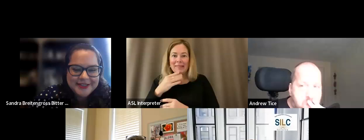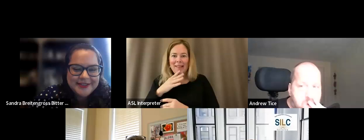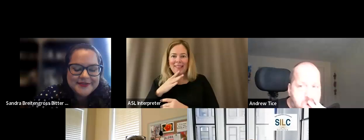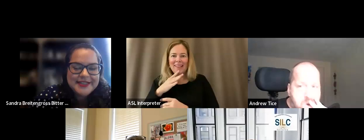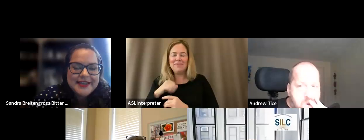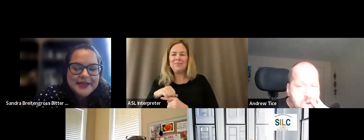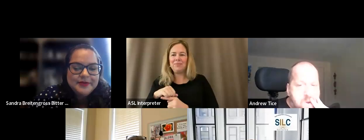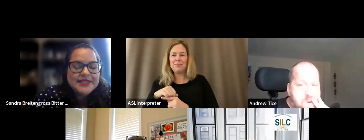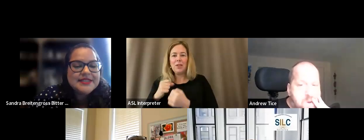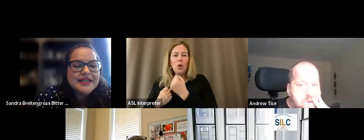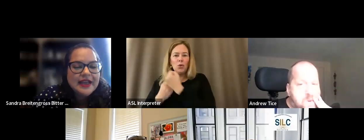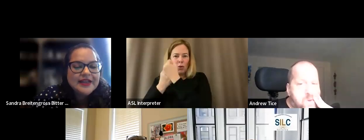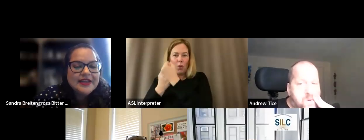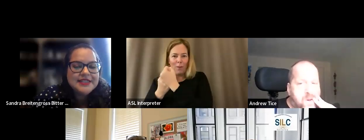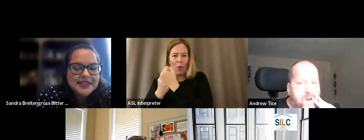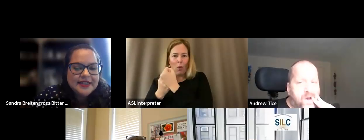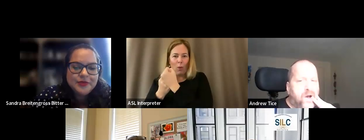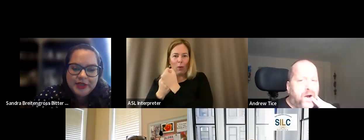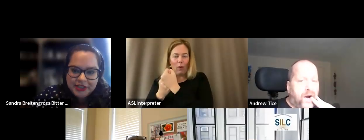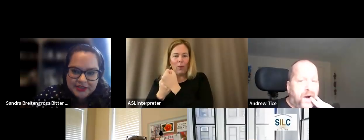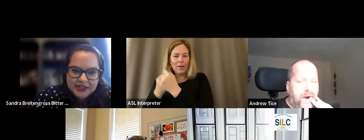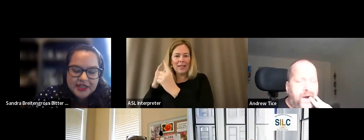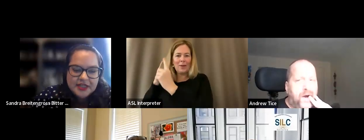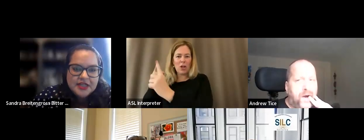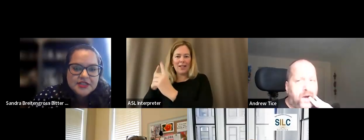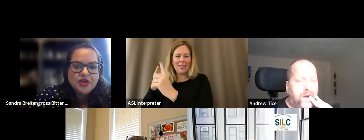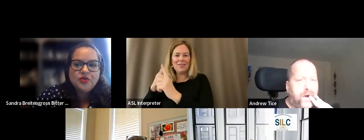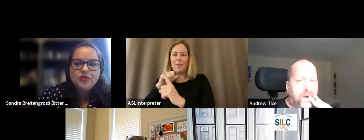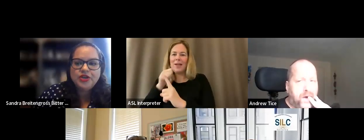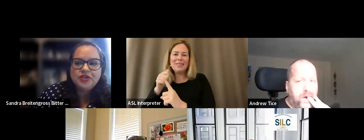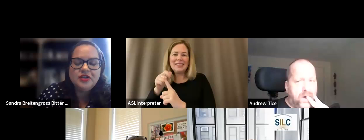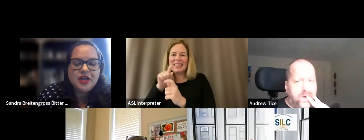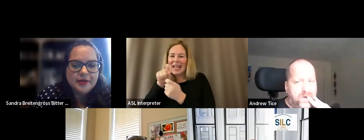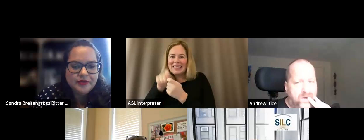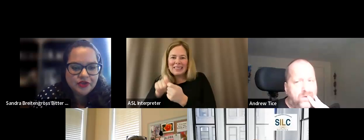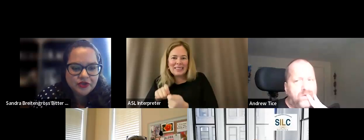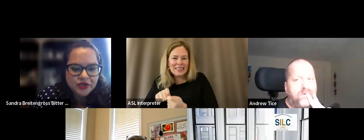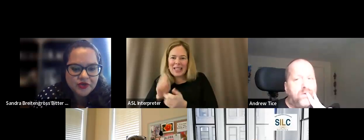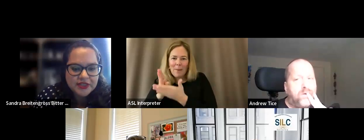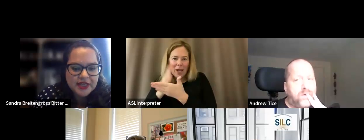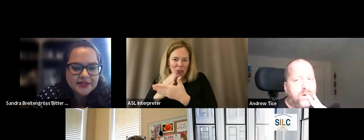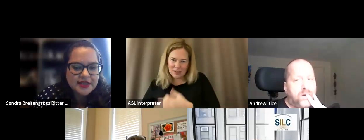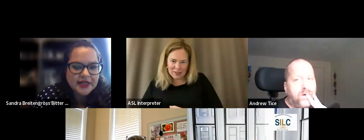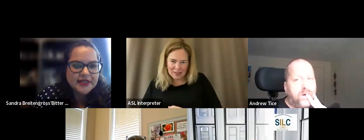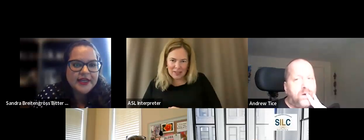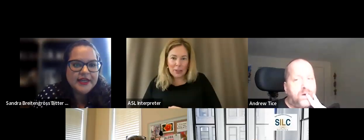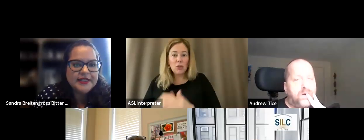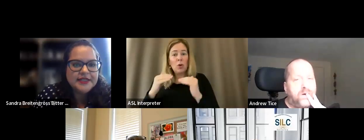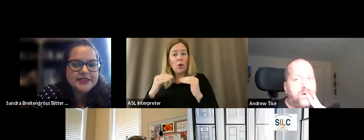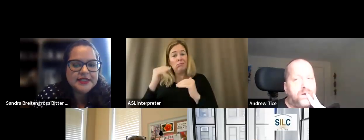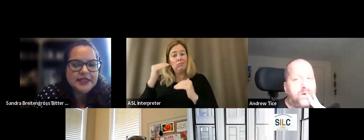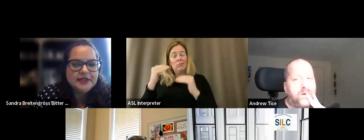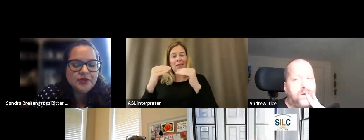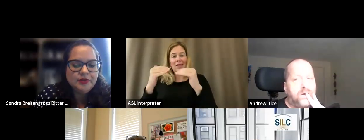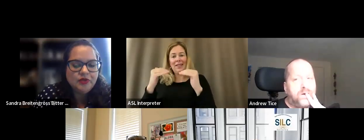SPIL objectives, but it's not a detailed budget. So we're going to go to the next slide